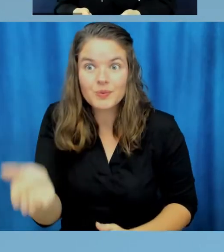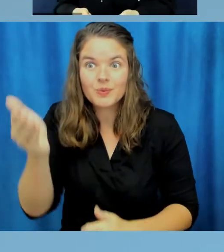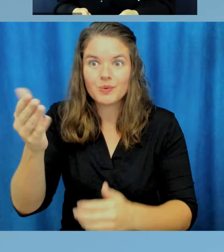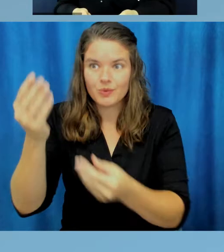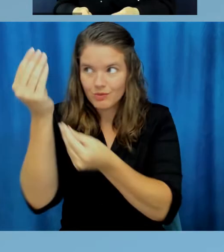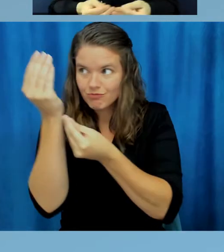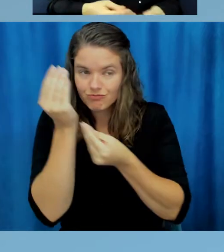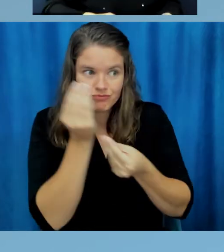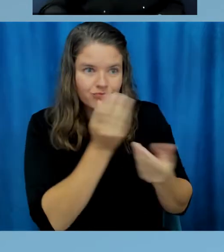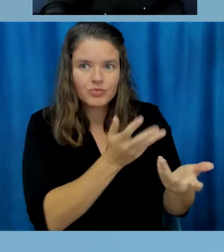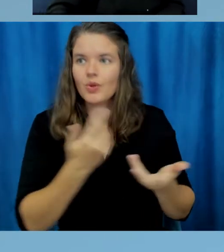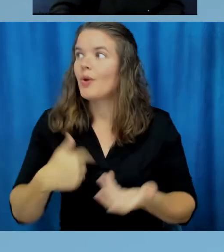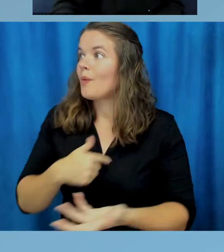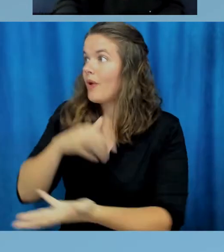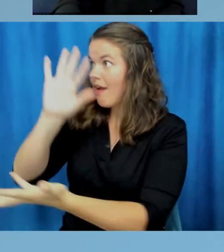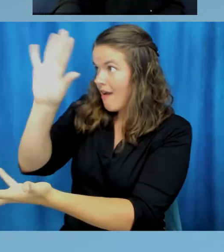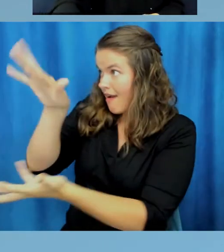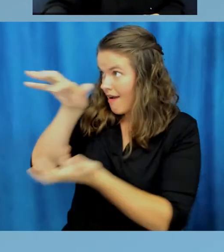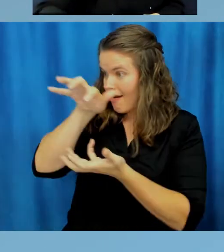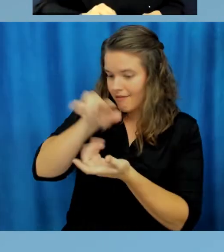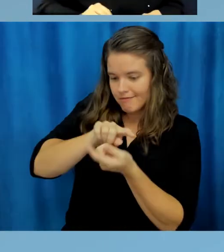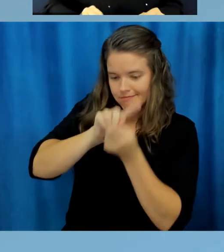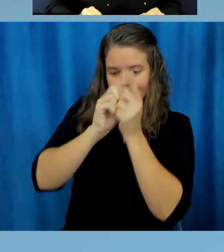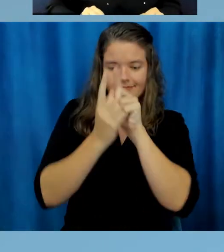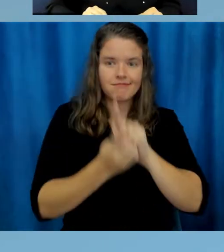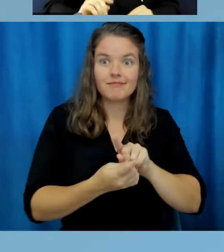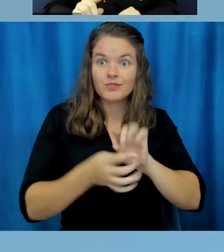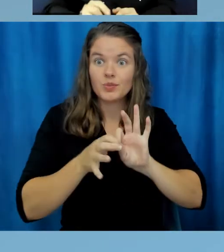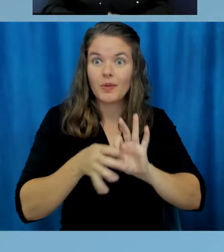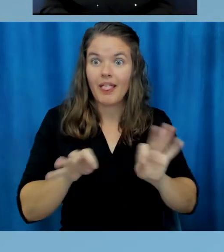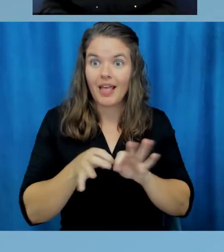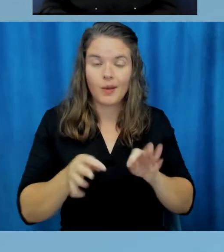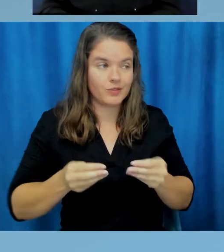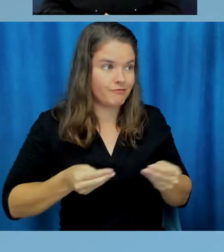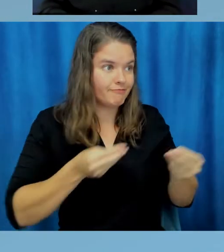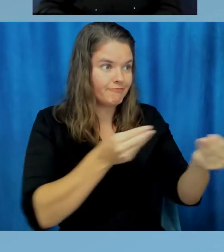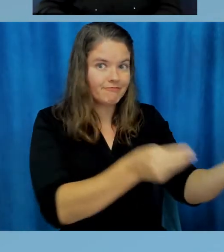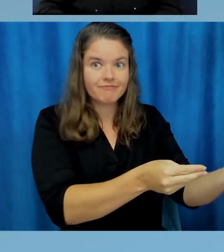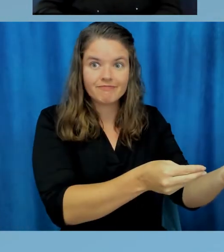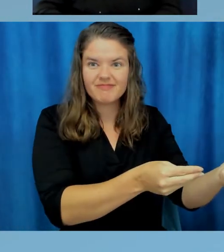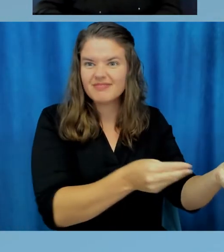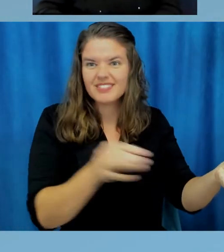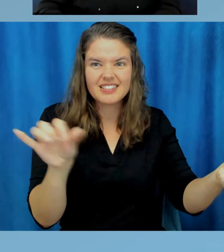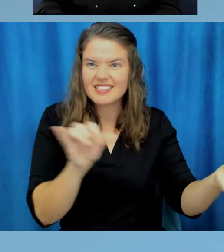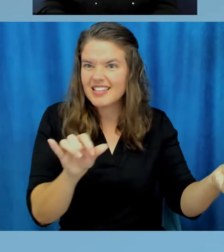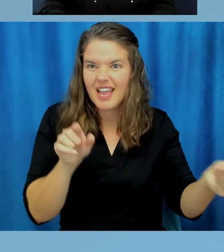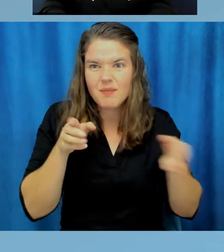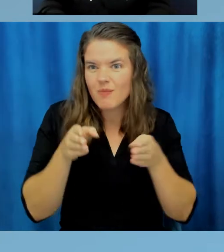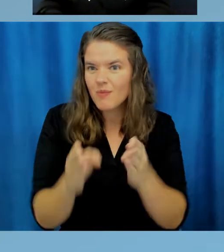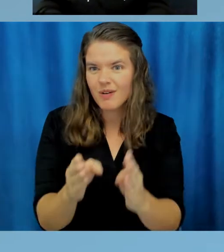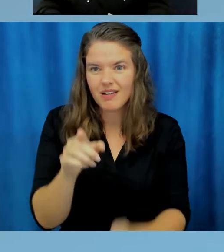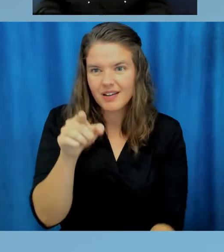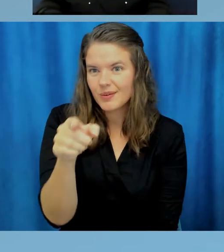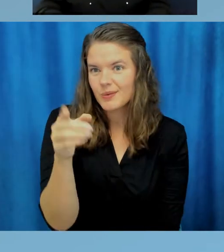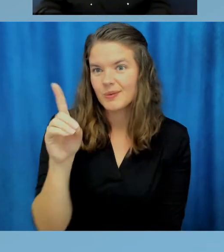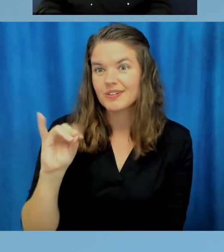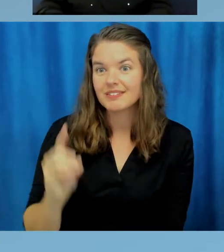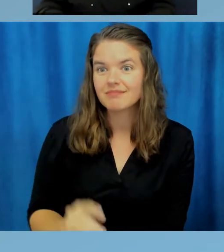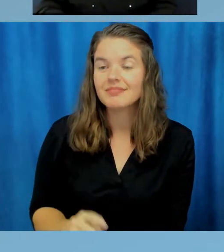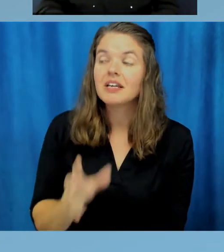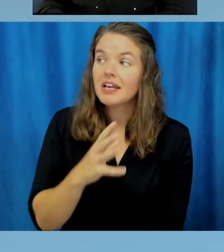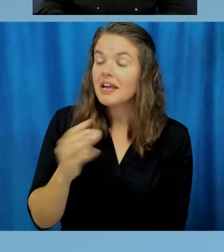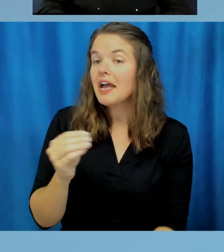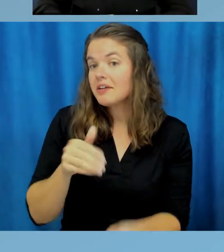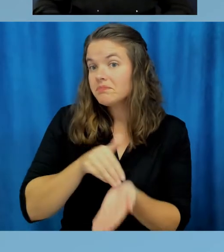translate it into a different language and put it out there just like you did. We oftentimes also